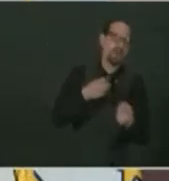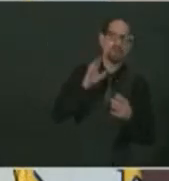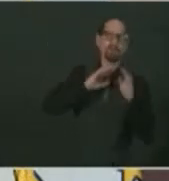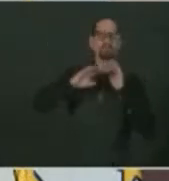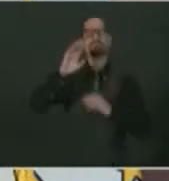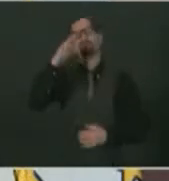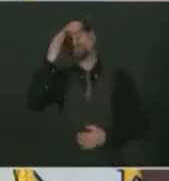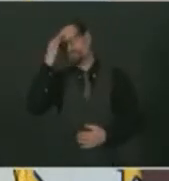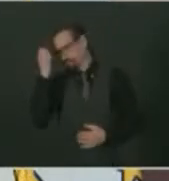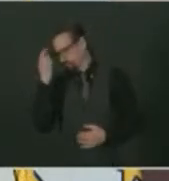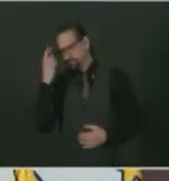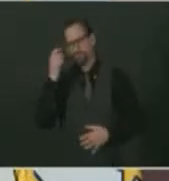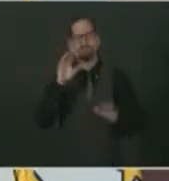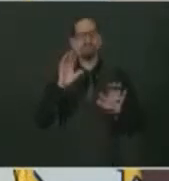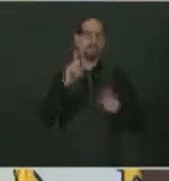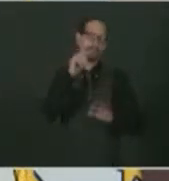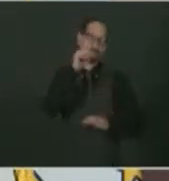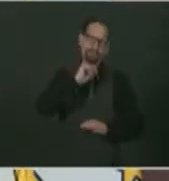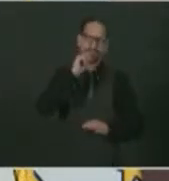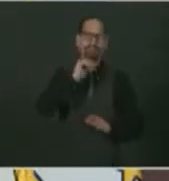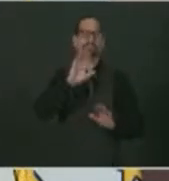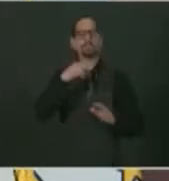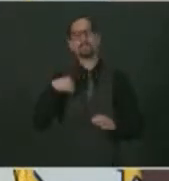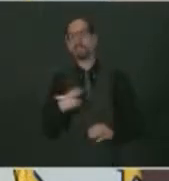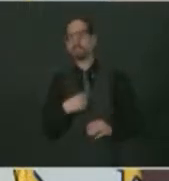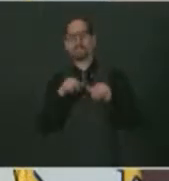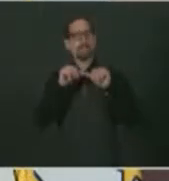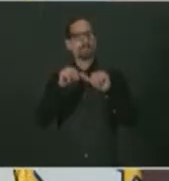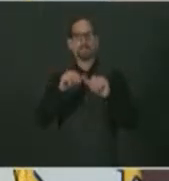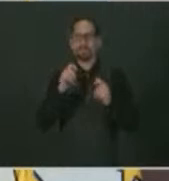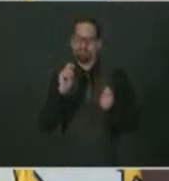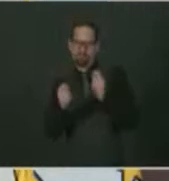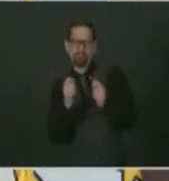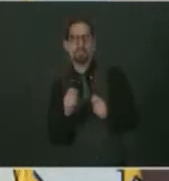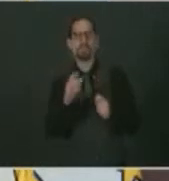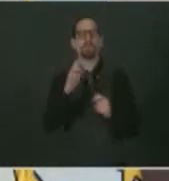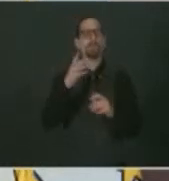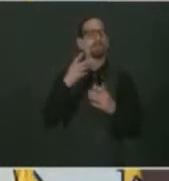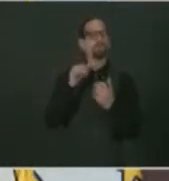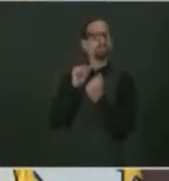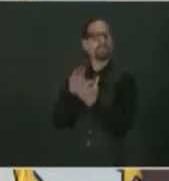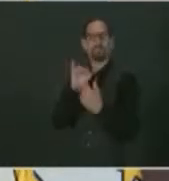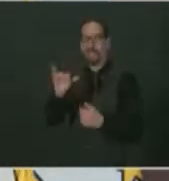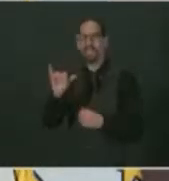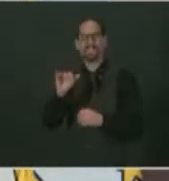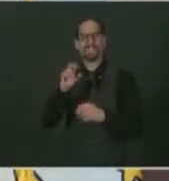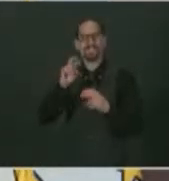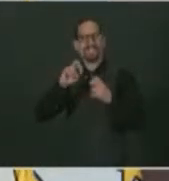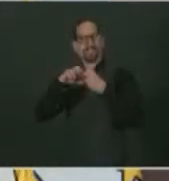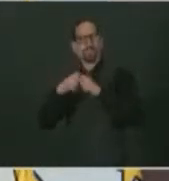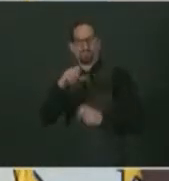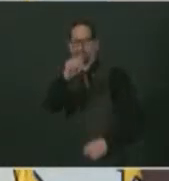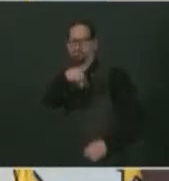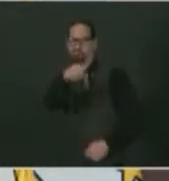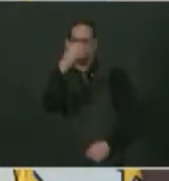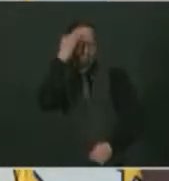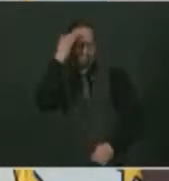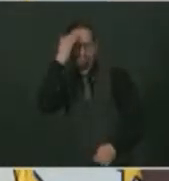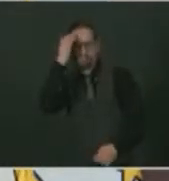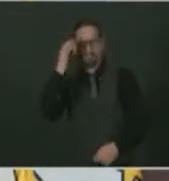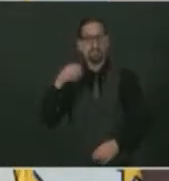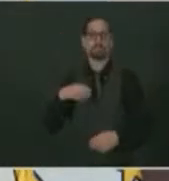a change to address that and any other improvements we can make to make the